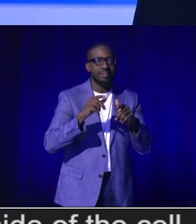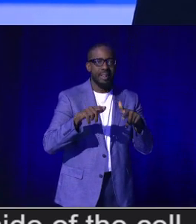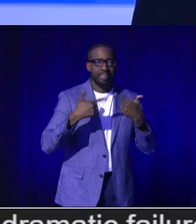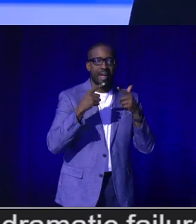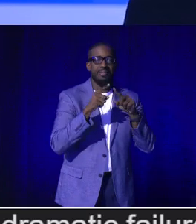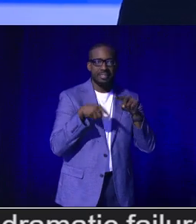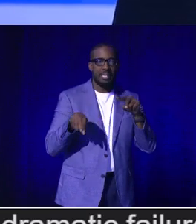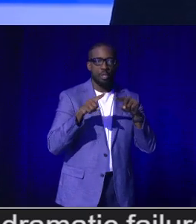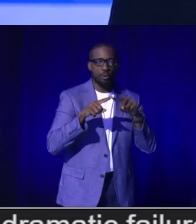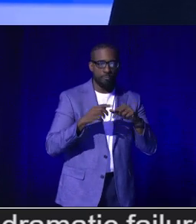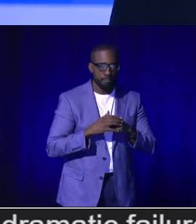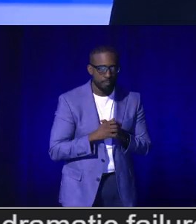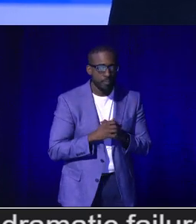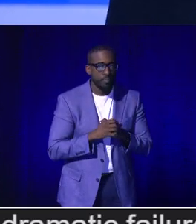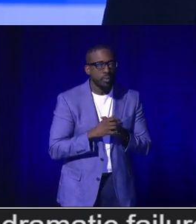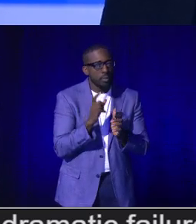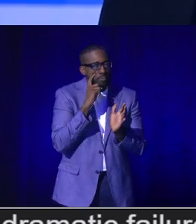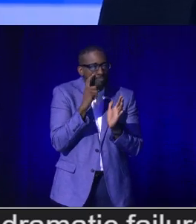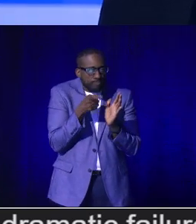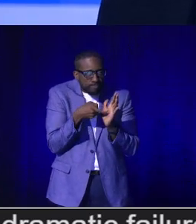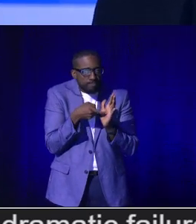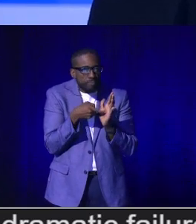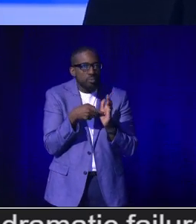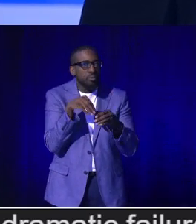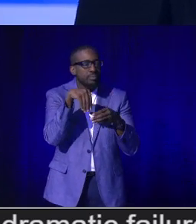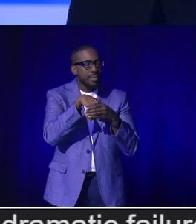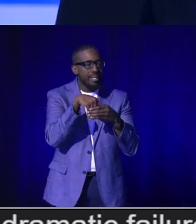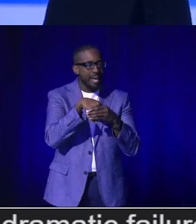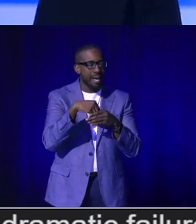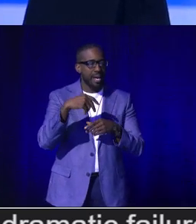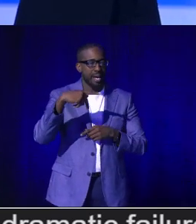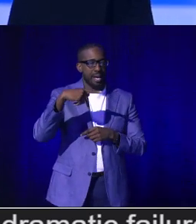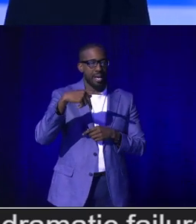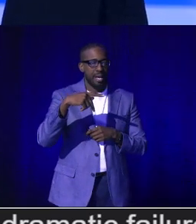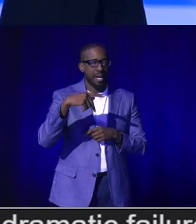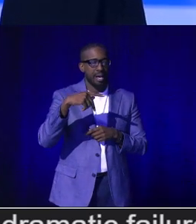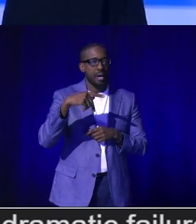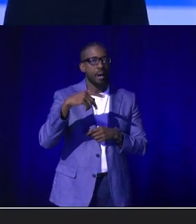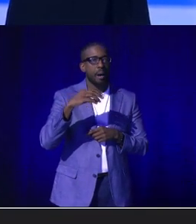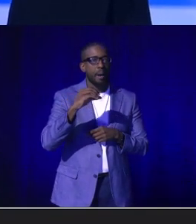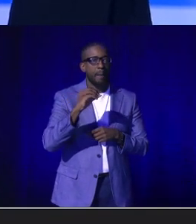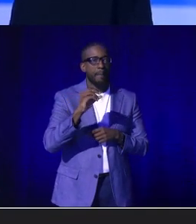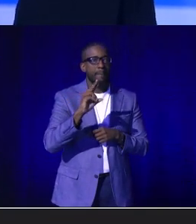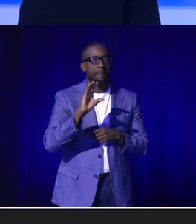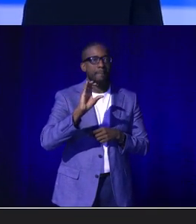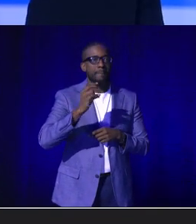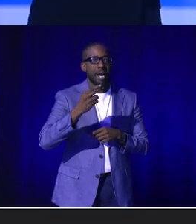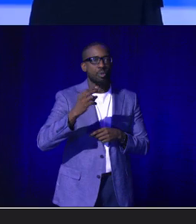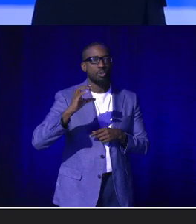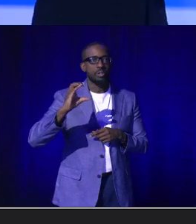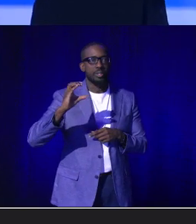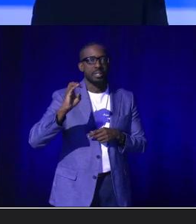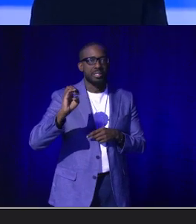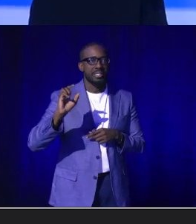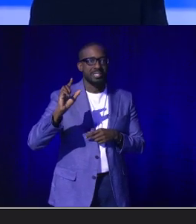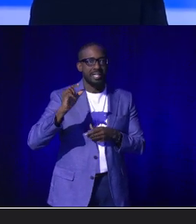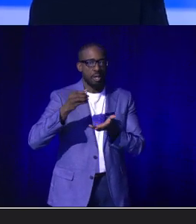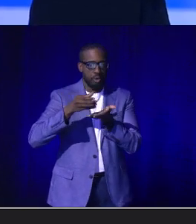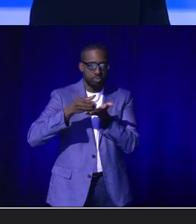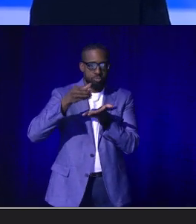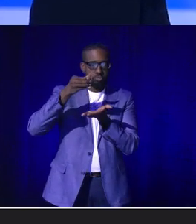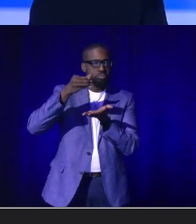if we consider this sort of phenomenon within a pouch cell, which might be in your laptop battery, we could kind of see